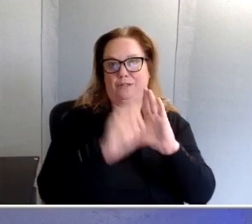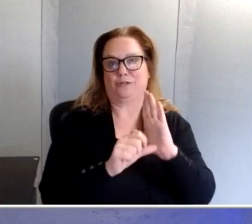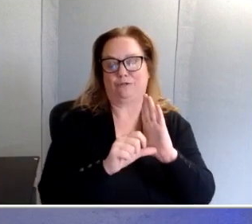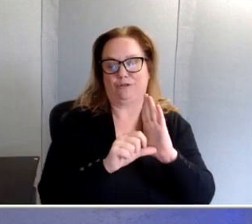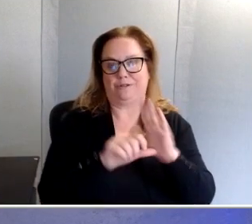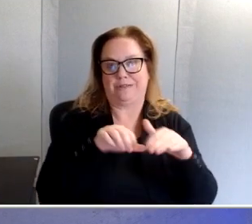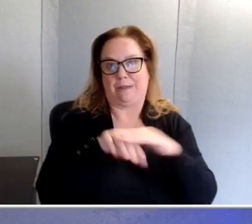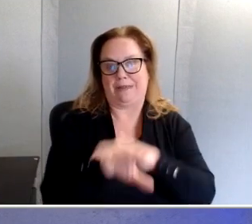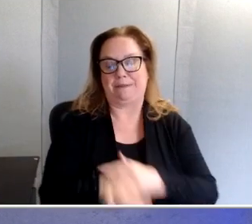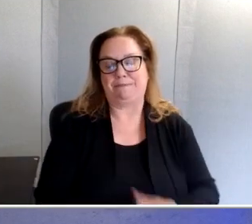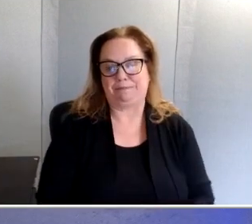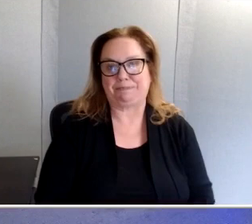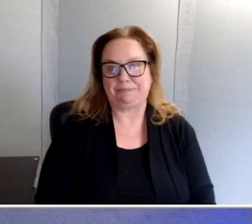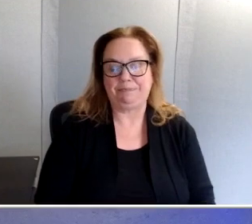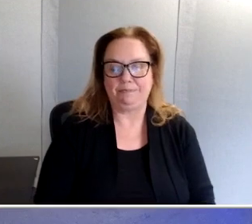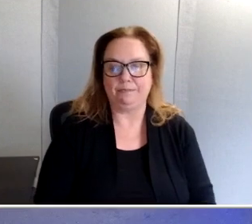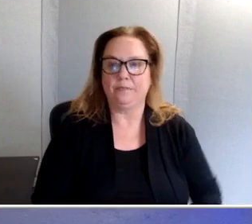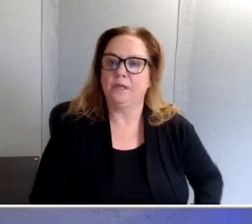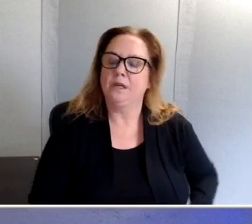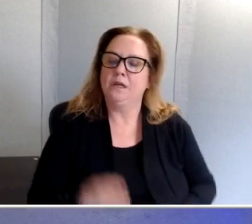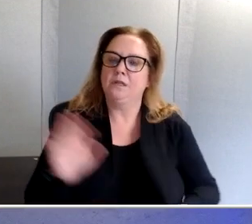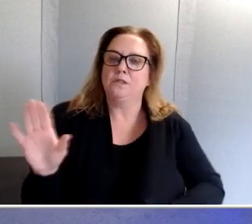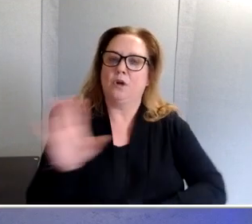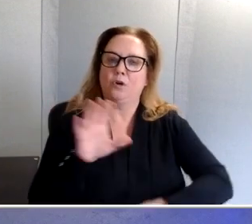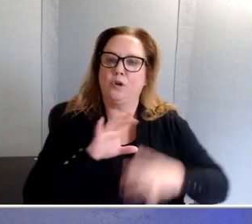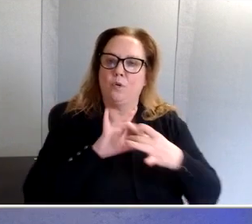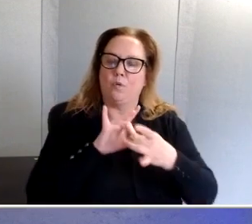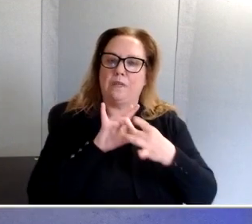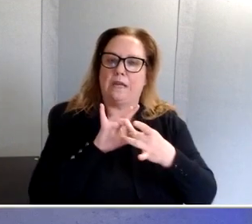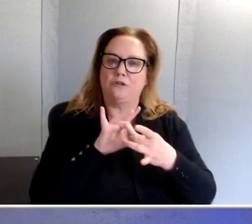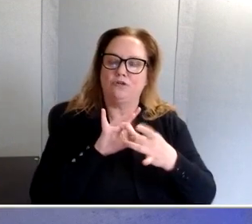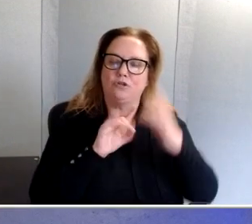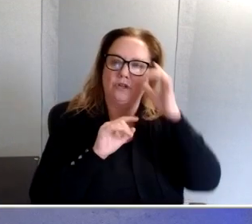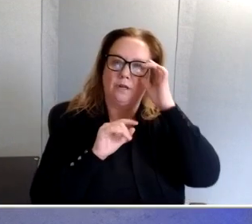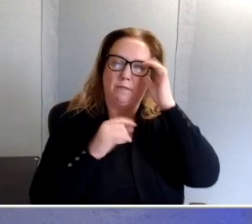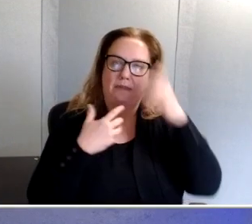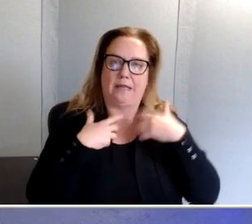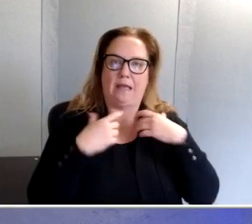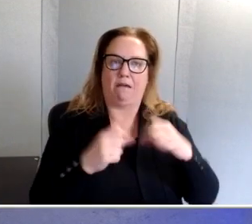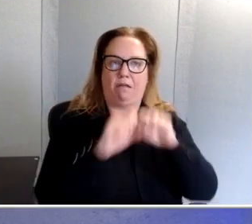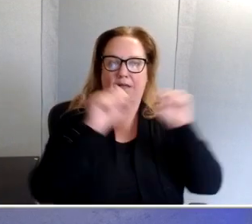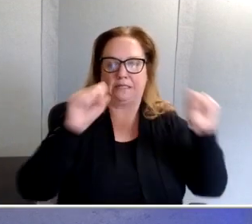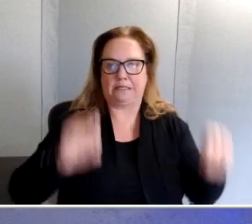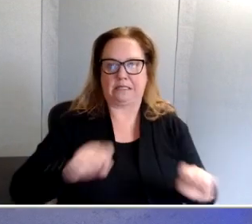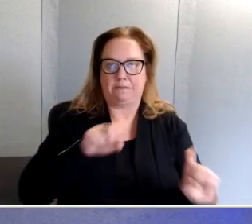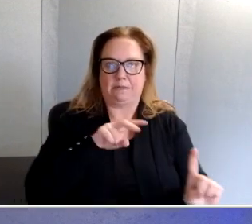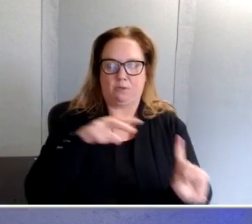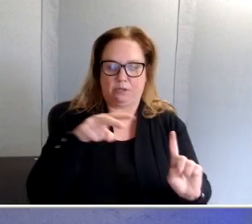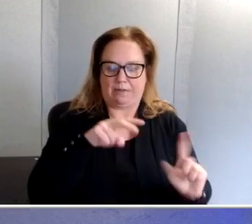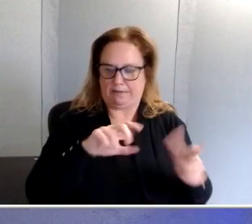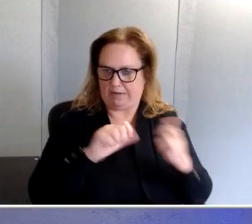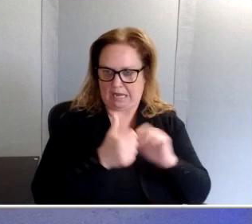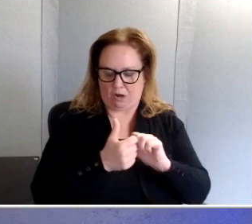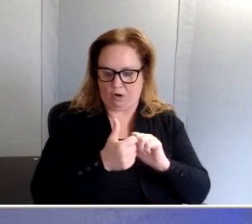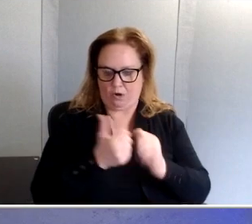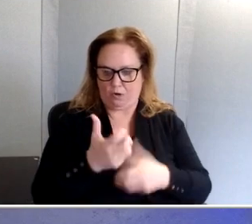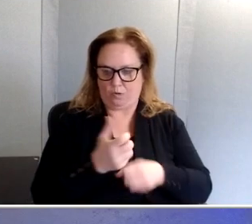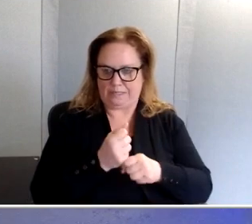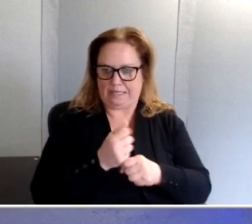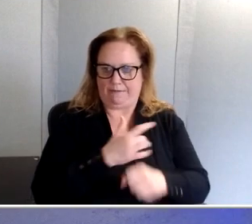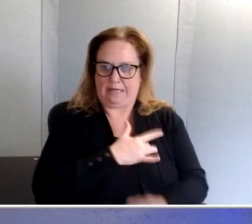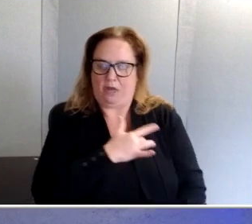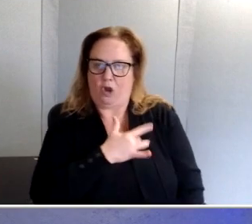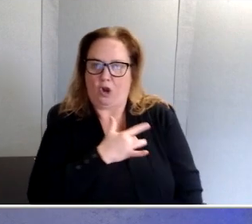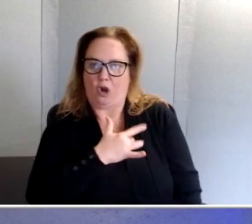So tell us about your relationship from the health system standpoint and how you're receiving the heart